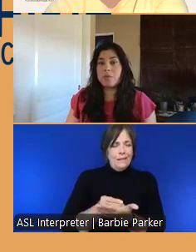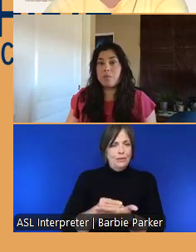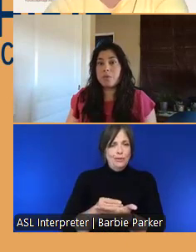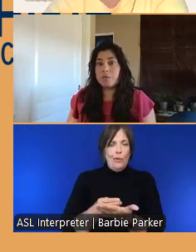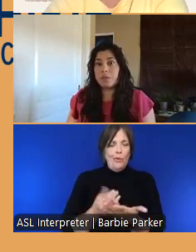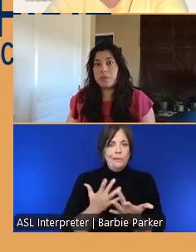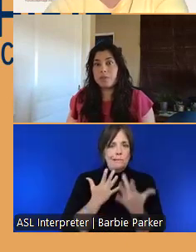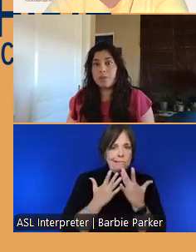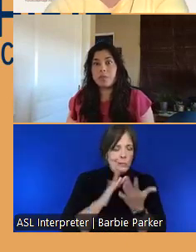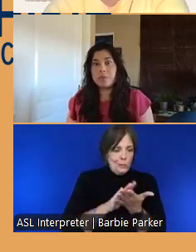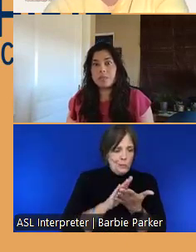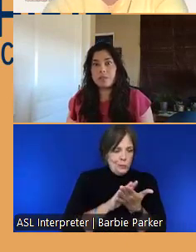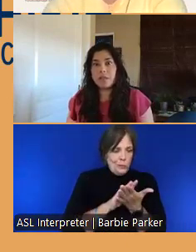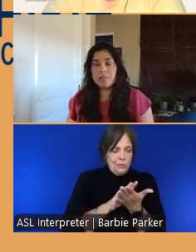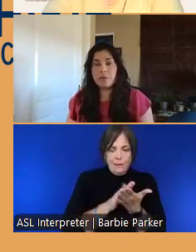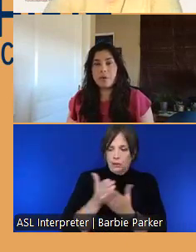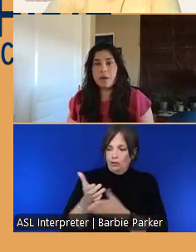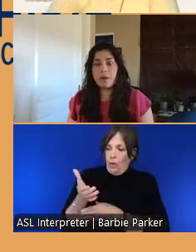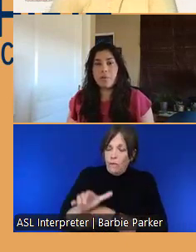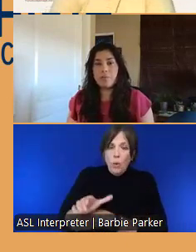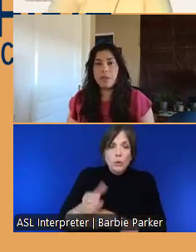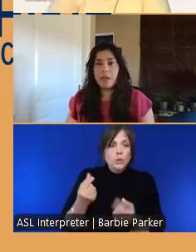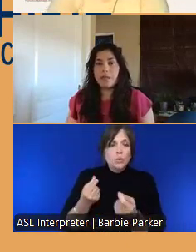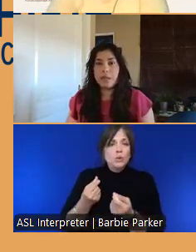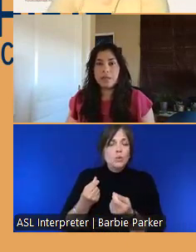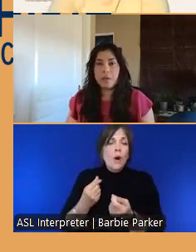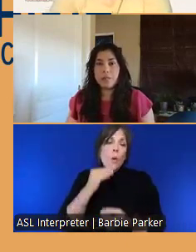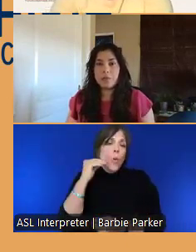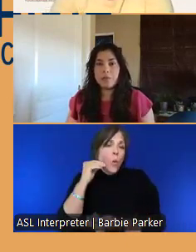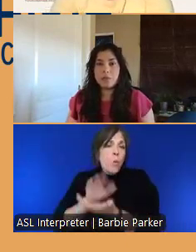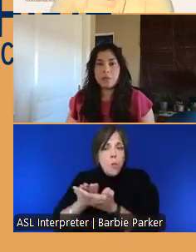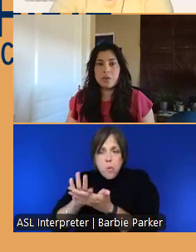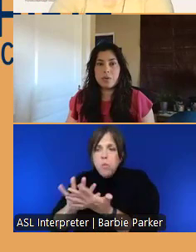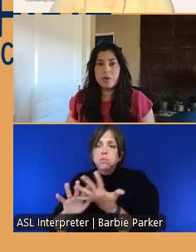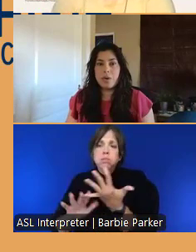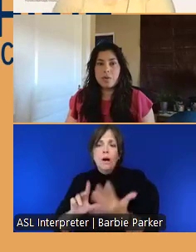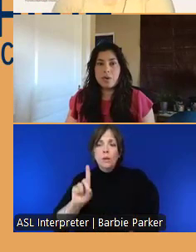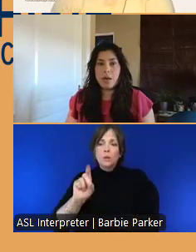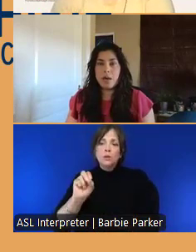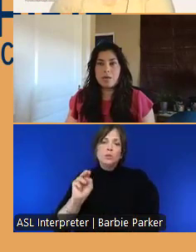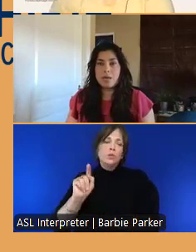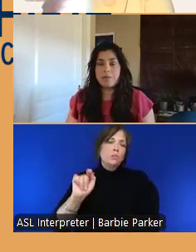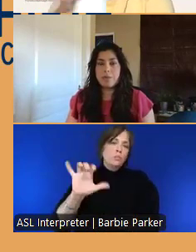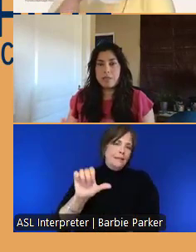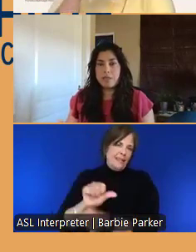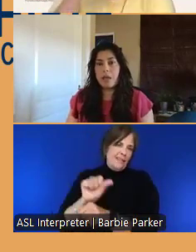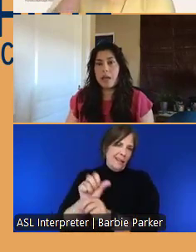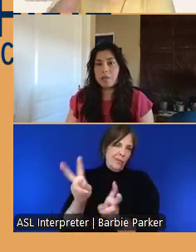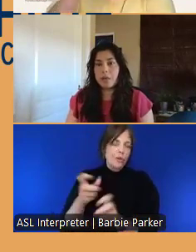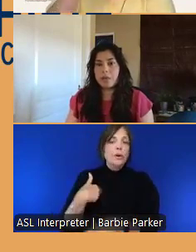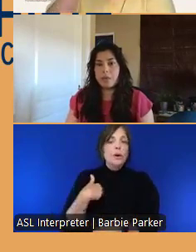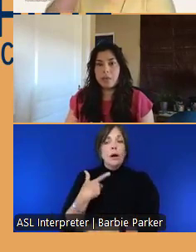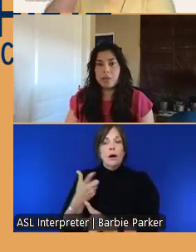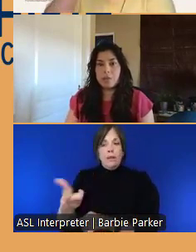Because of that, I was forced into doing domestic labor at the hands of my abuser. So there, I definitely see